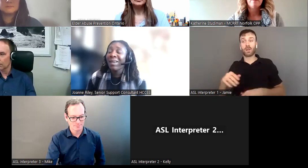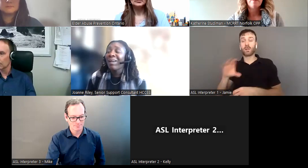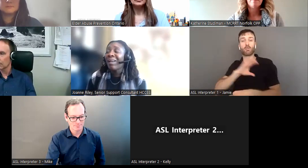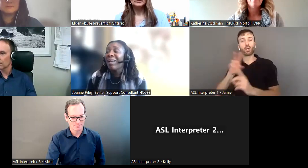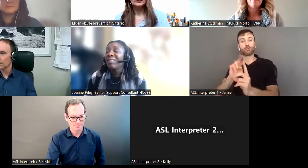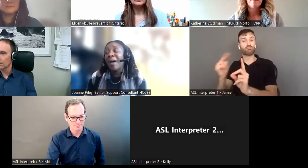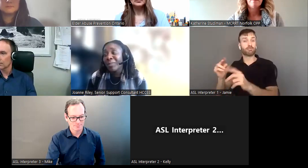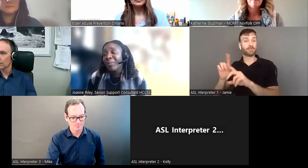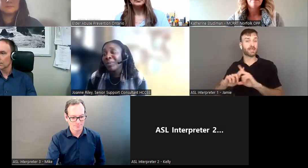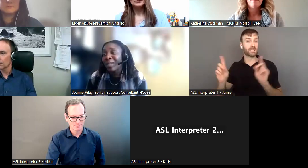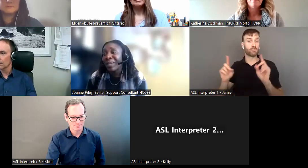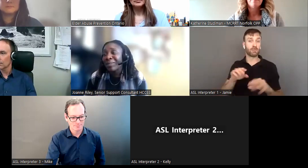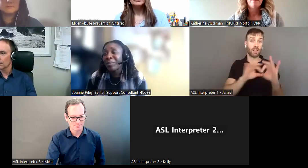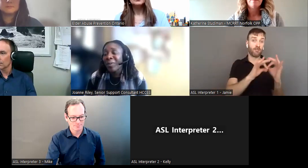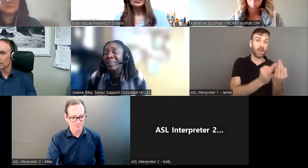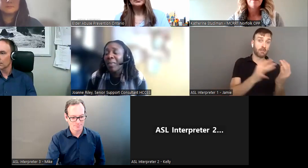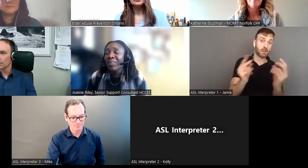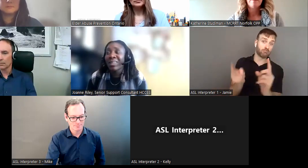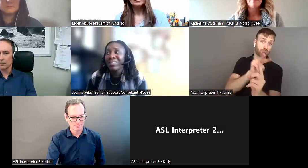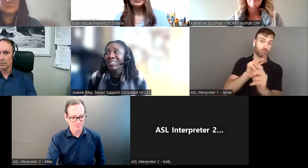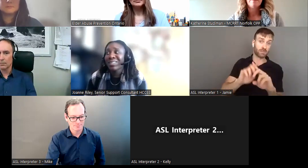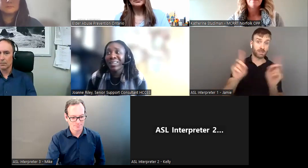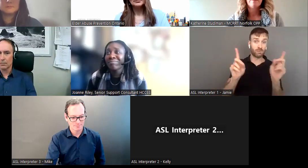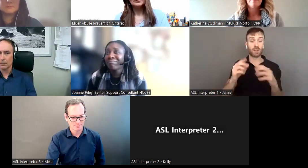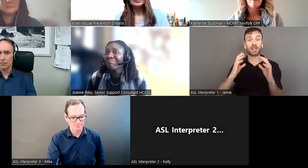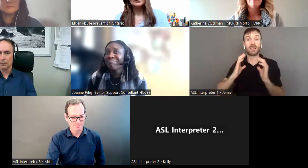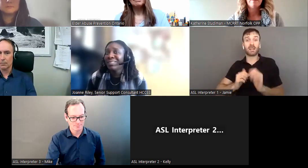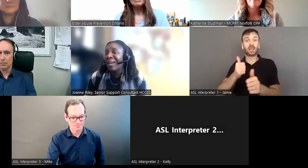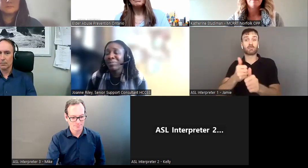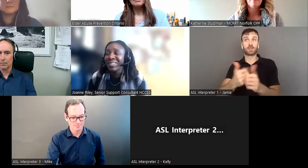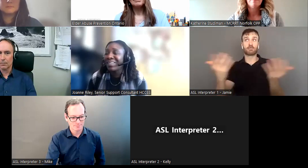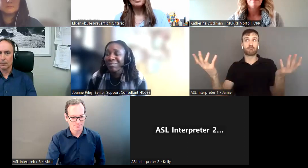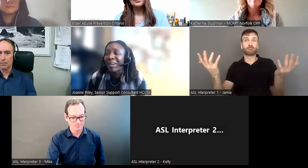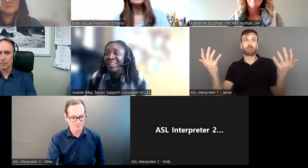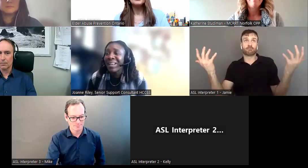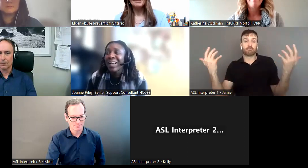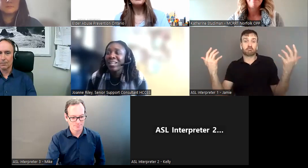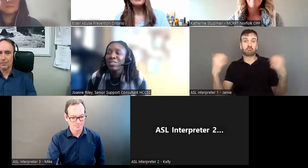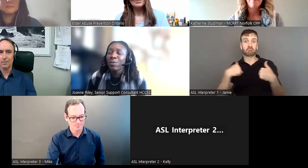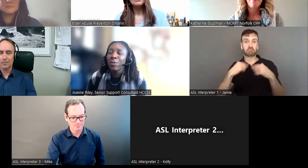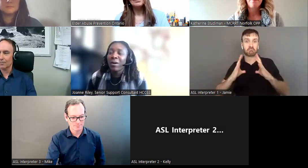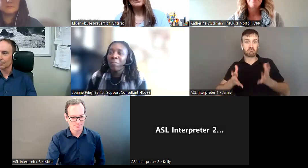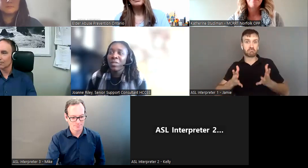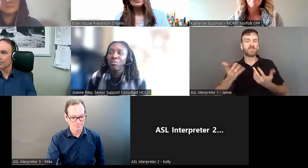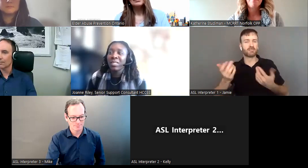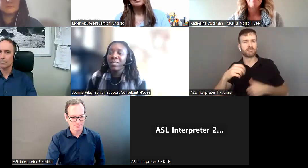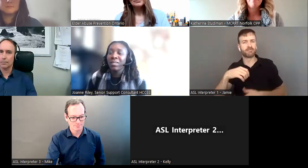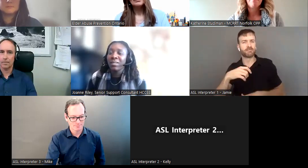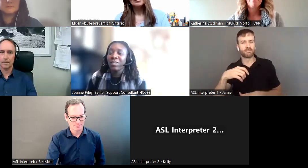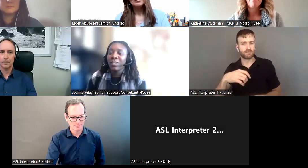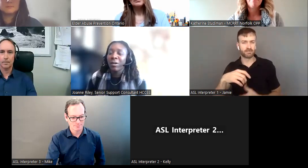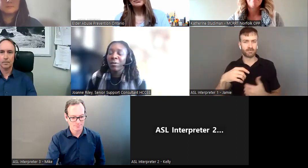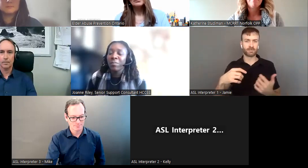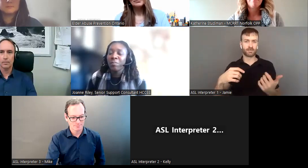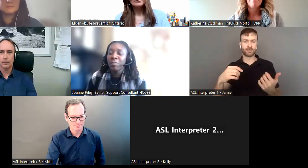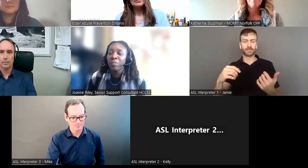way, the family might be looking at it another way, and then the client's just like, yeah, I don't see it, right? And so it's really